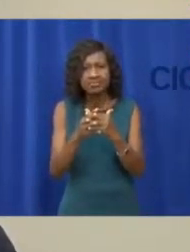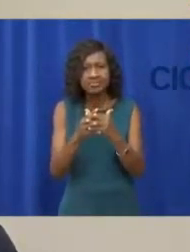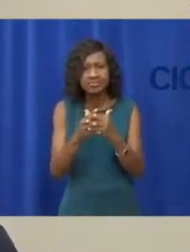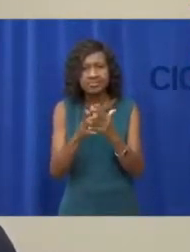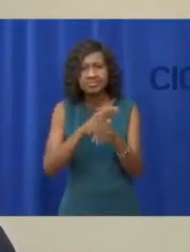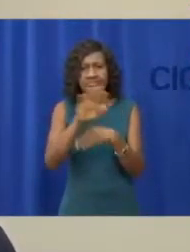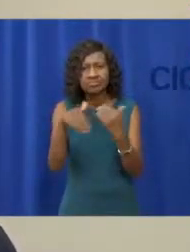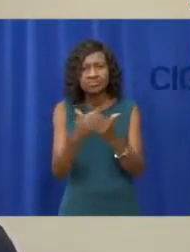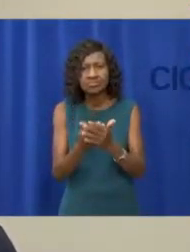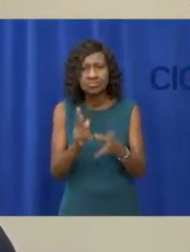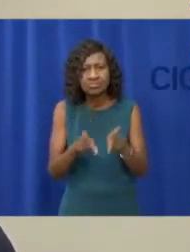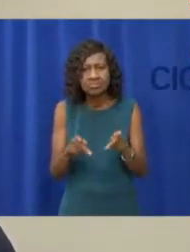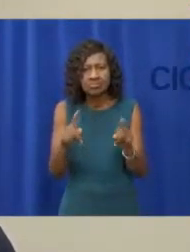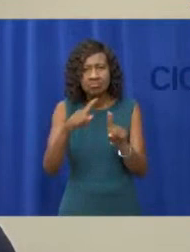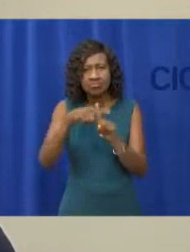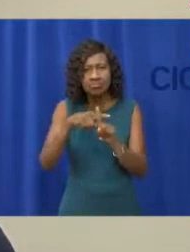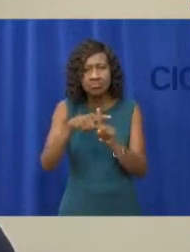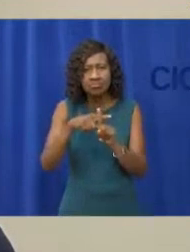total cases now